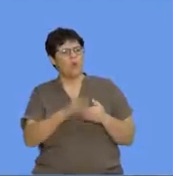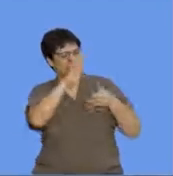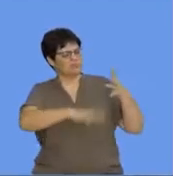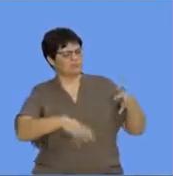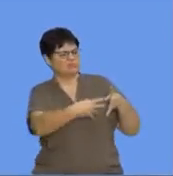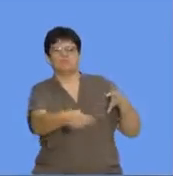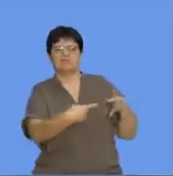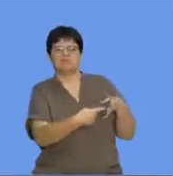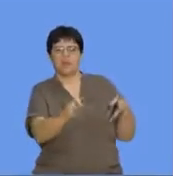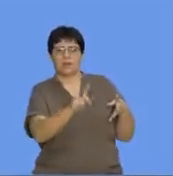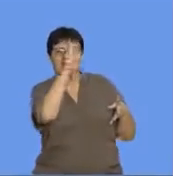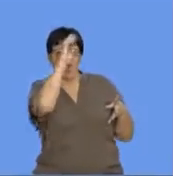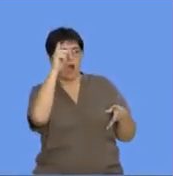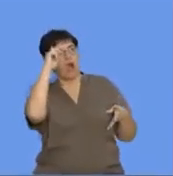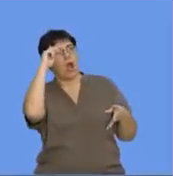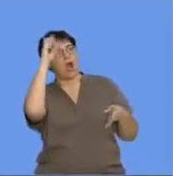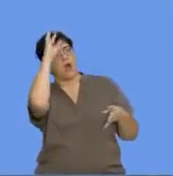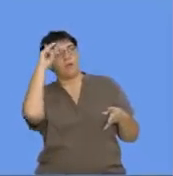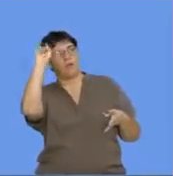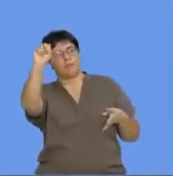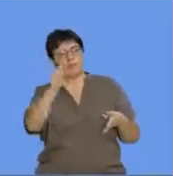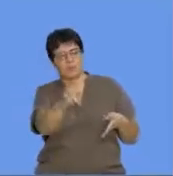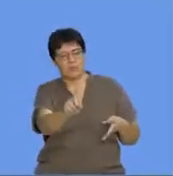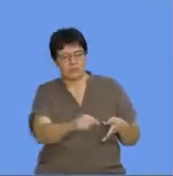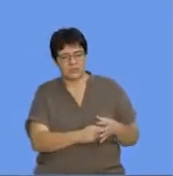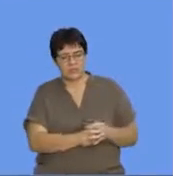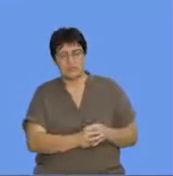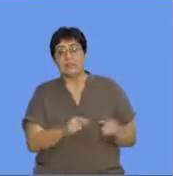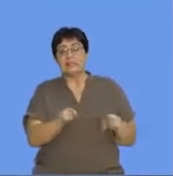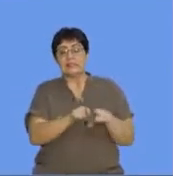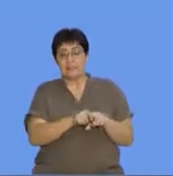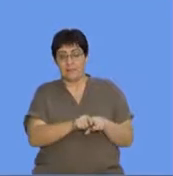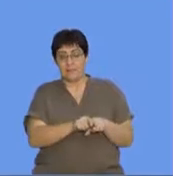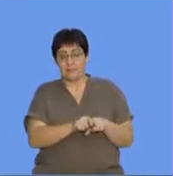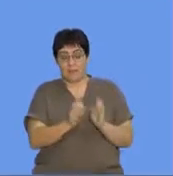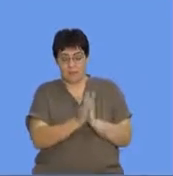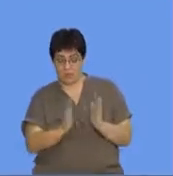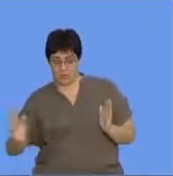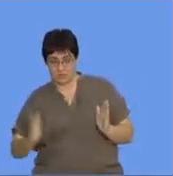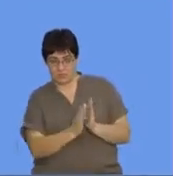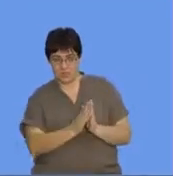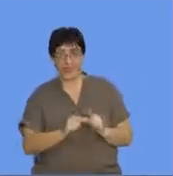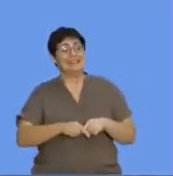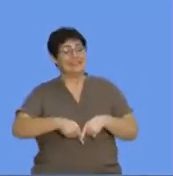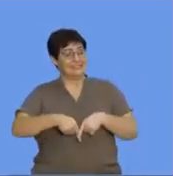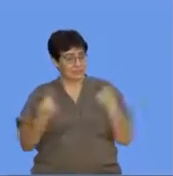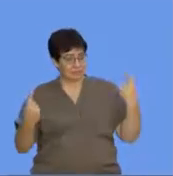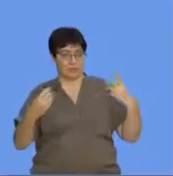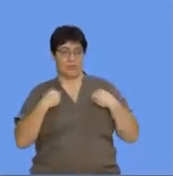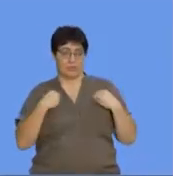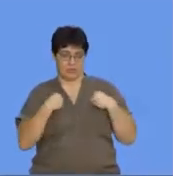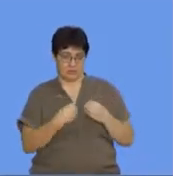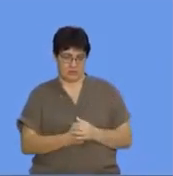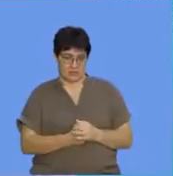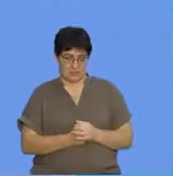Just to remind ourselves of it. Elements in the same period have different properties. This is very, very important. Initially,